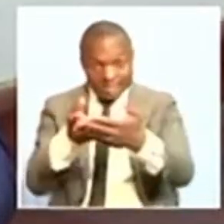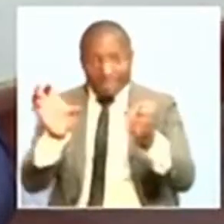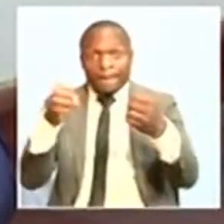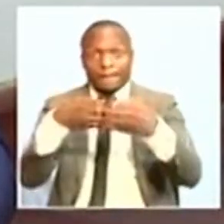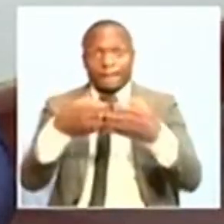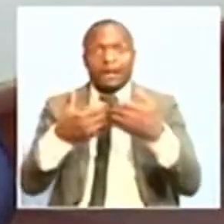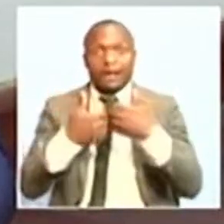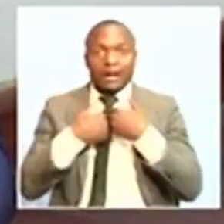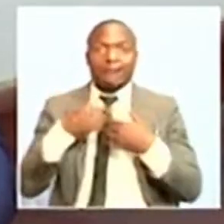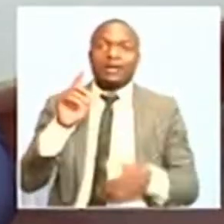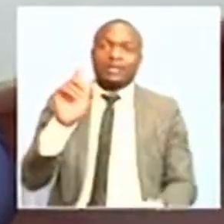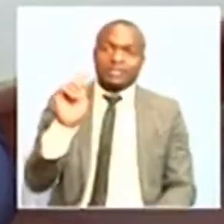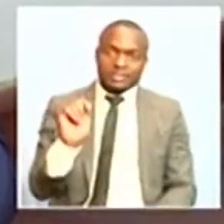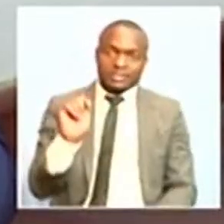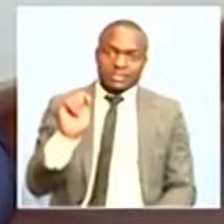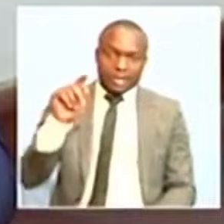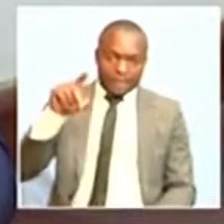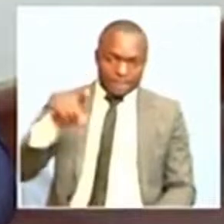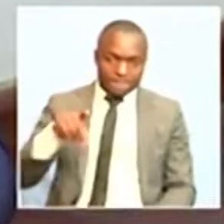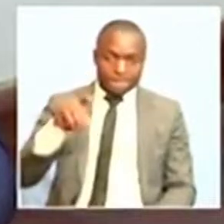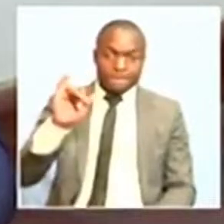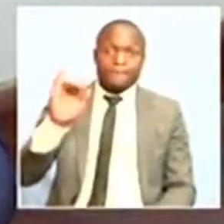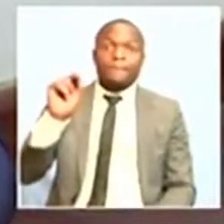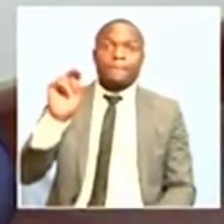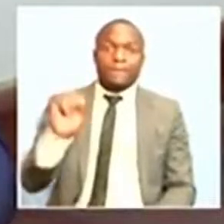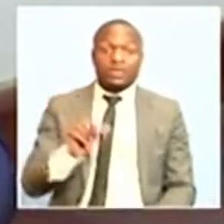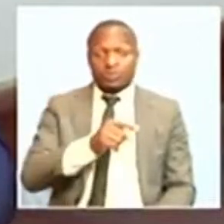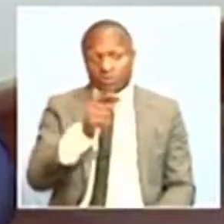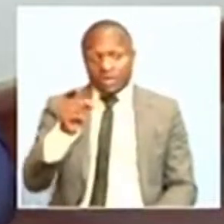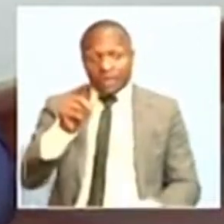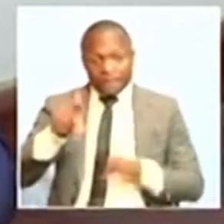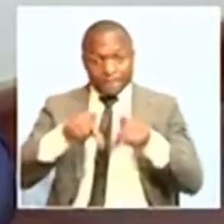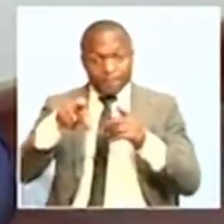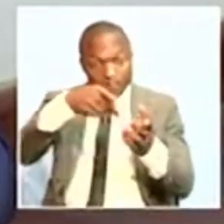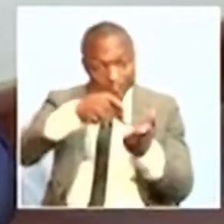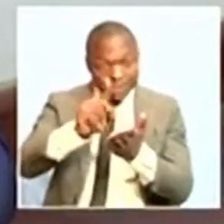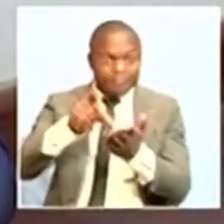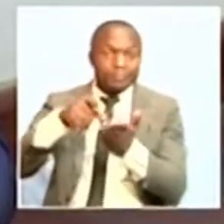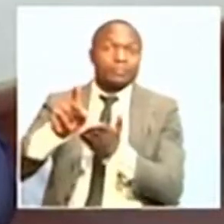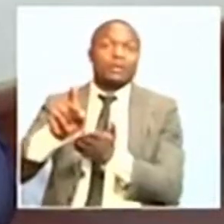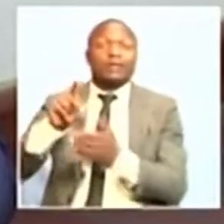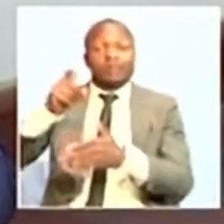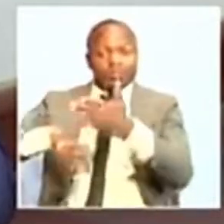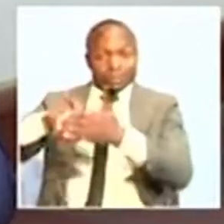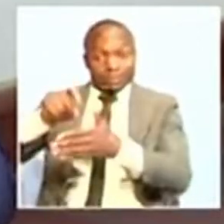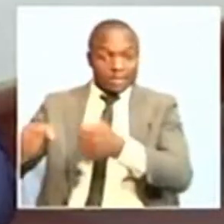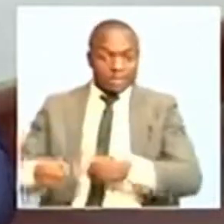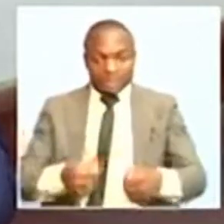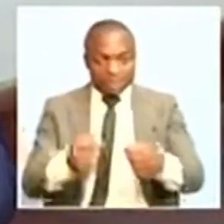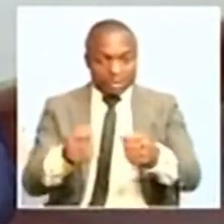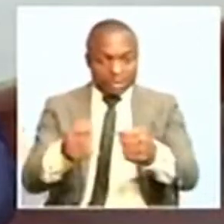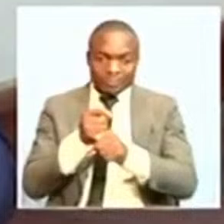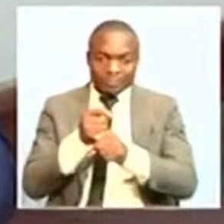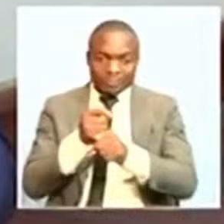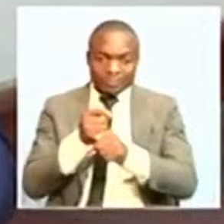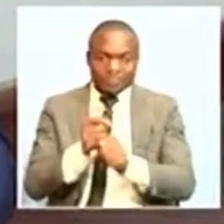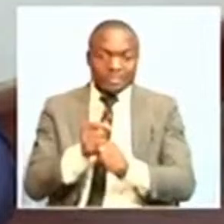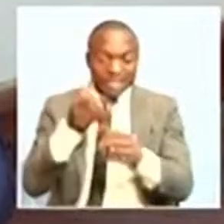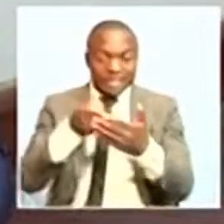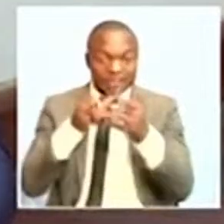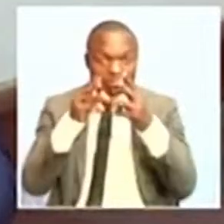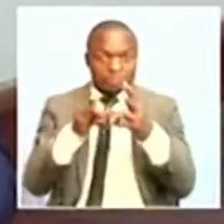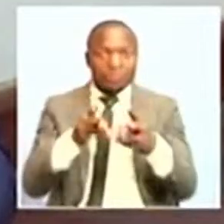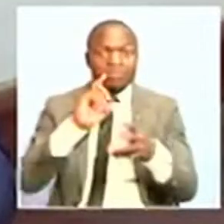the tip-ins for these remitters and these exporters, the system should be integrated in such a way that it